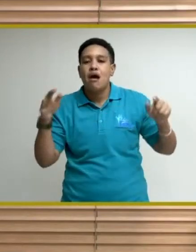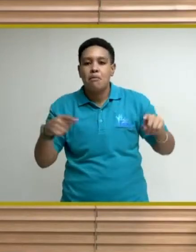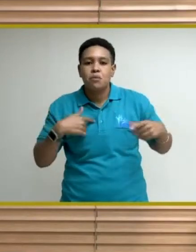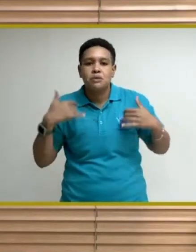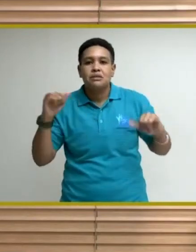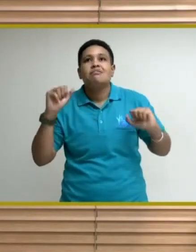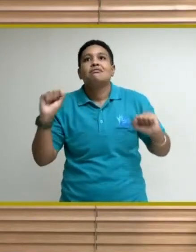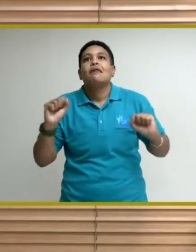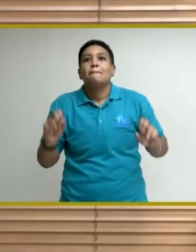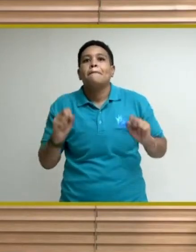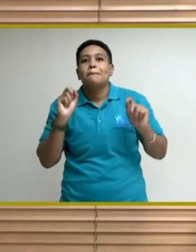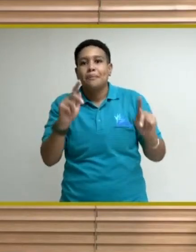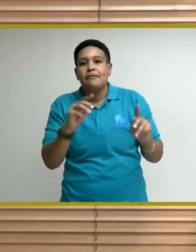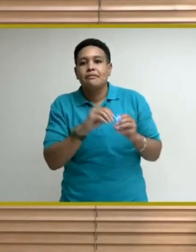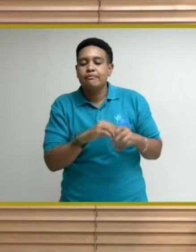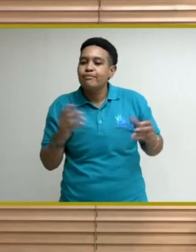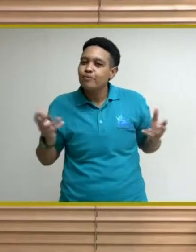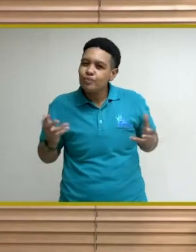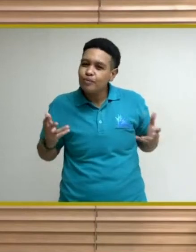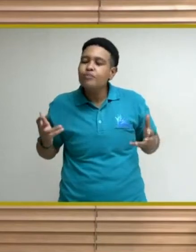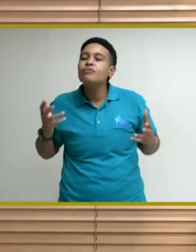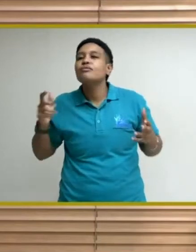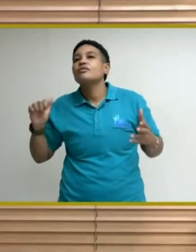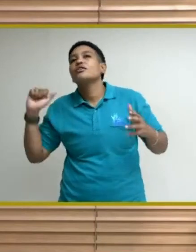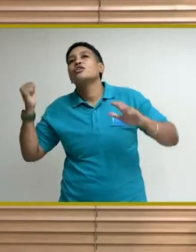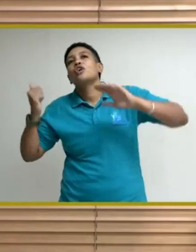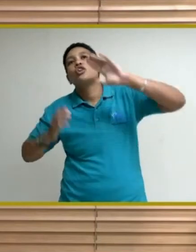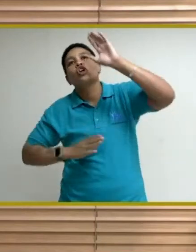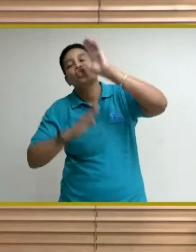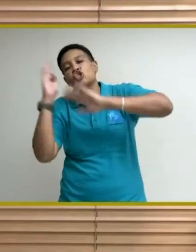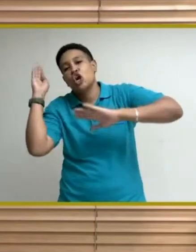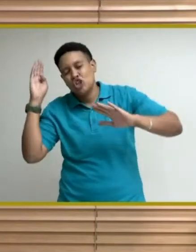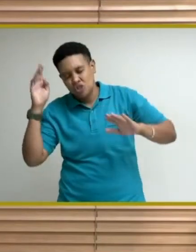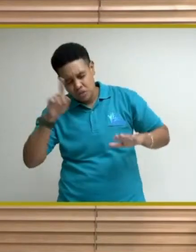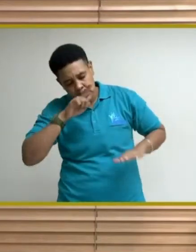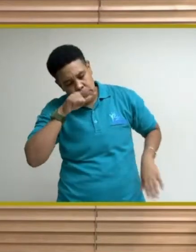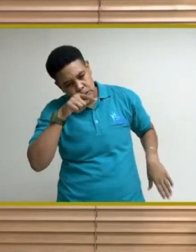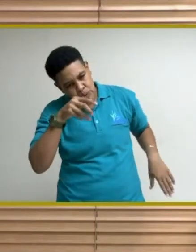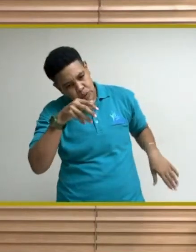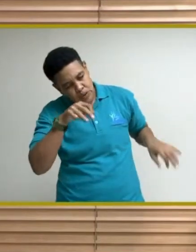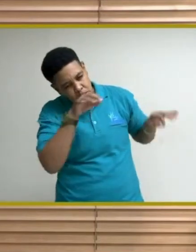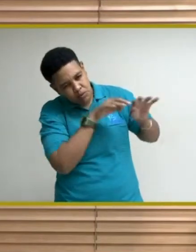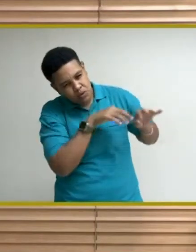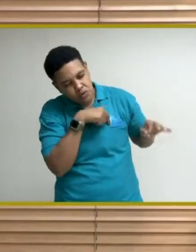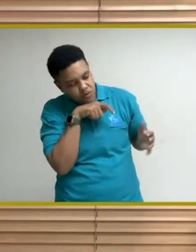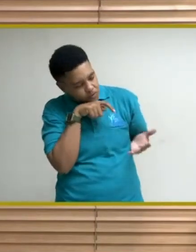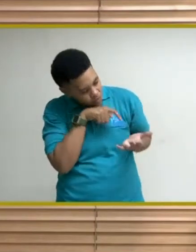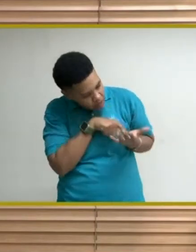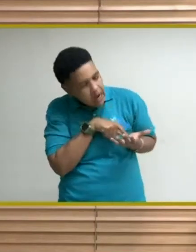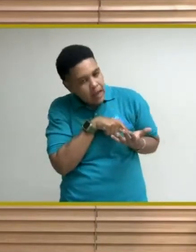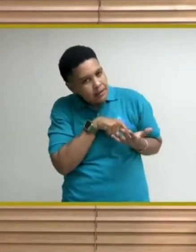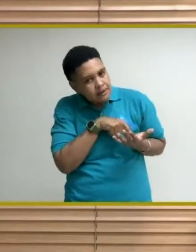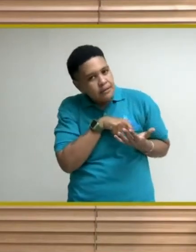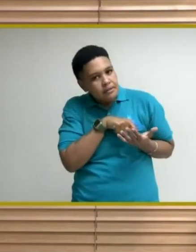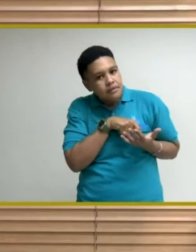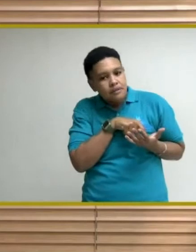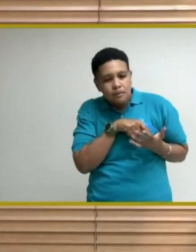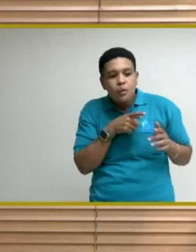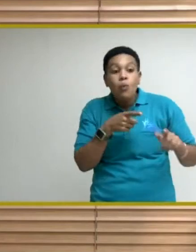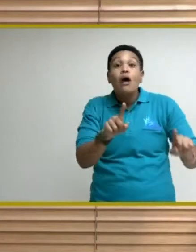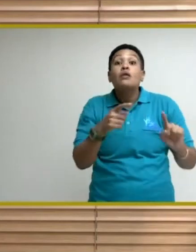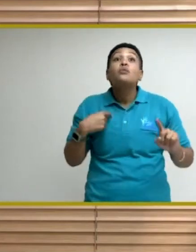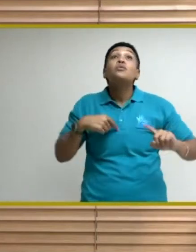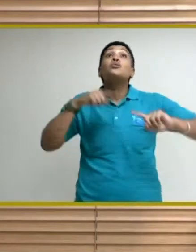still get back into another surge. And so it's very, very important that we recognize that even while